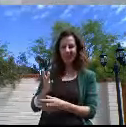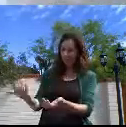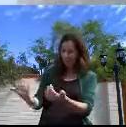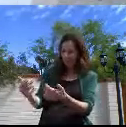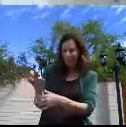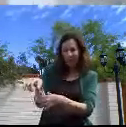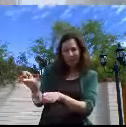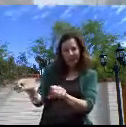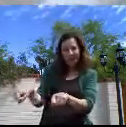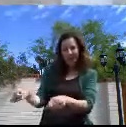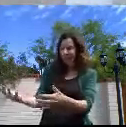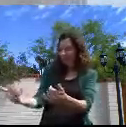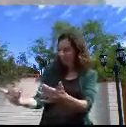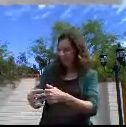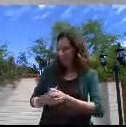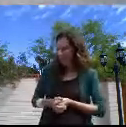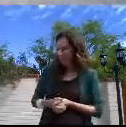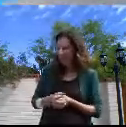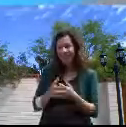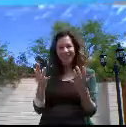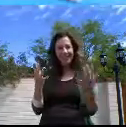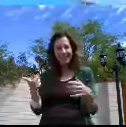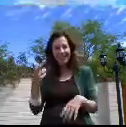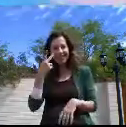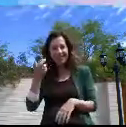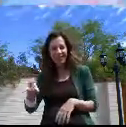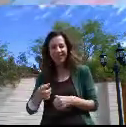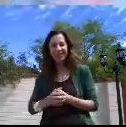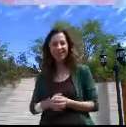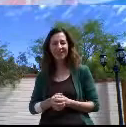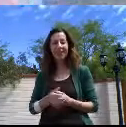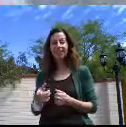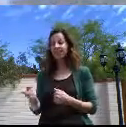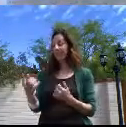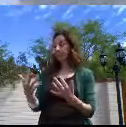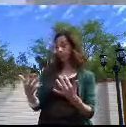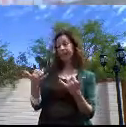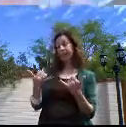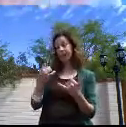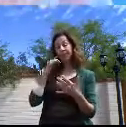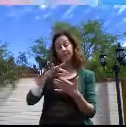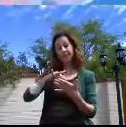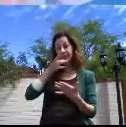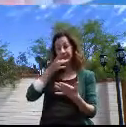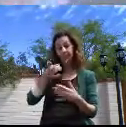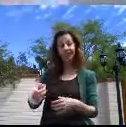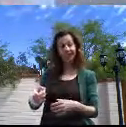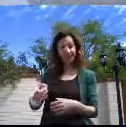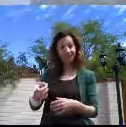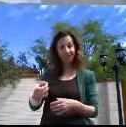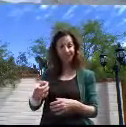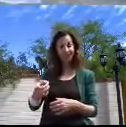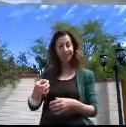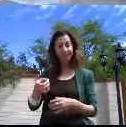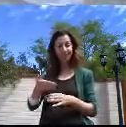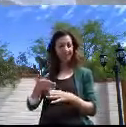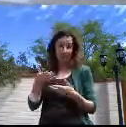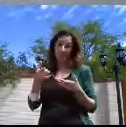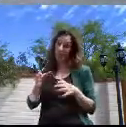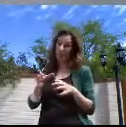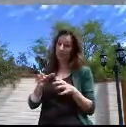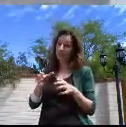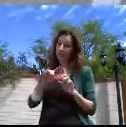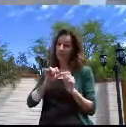Ooh, come on, Sassy, you can do it. You can do it. Yeah, look at her go. She's waiting right here for her snack, right before